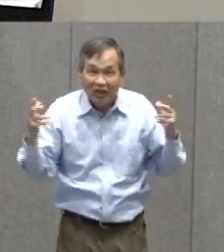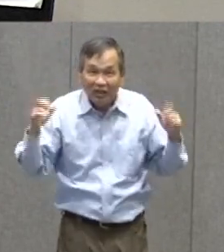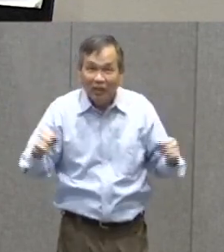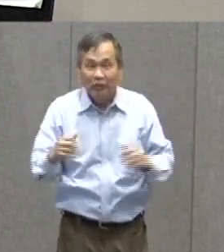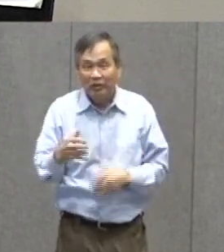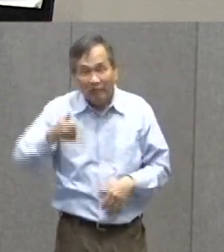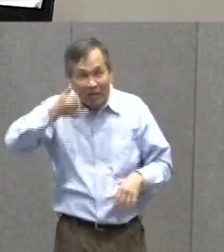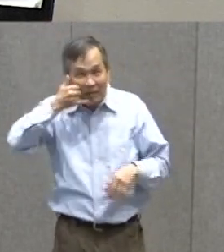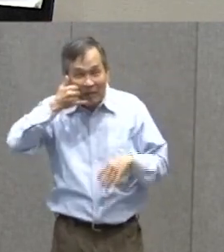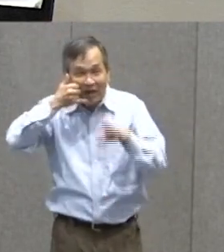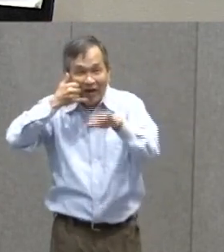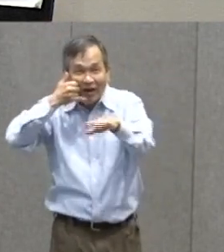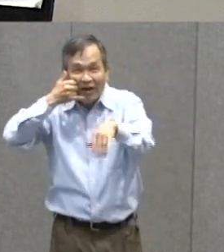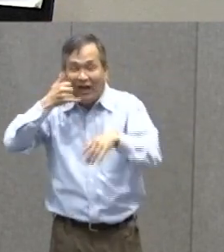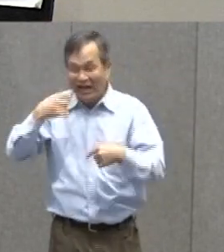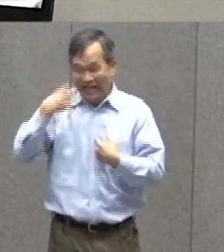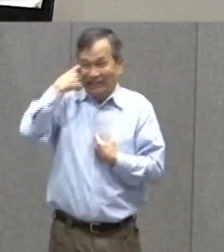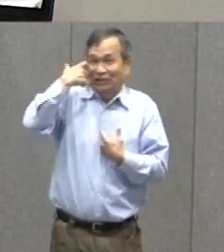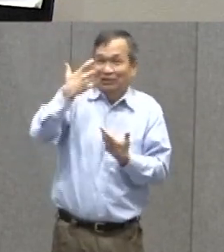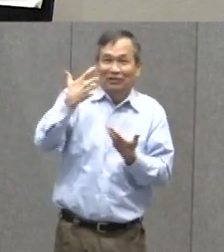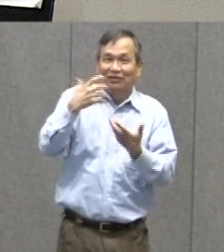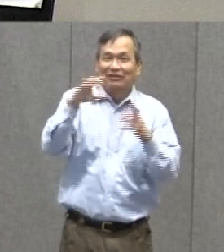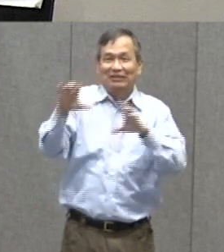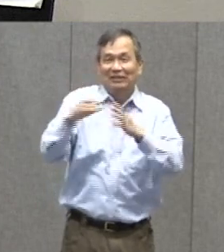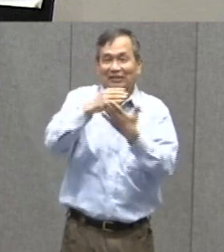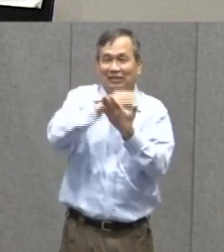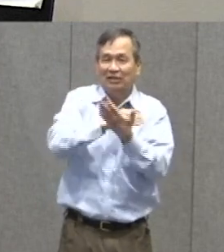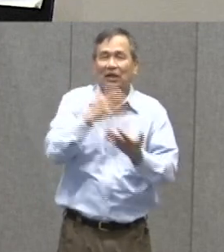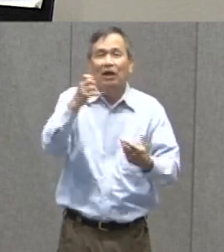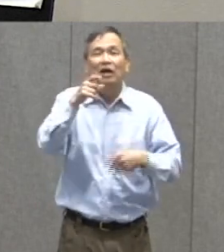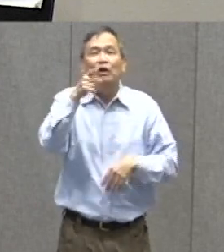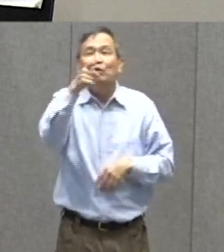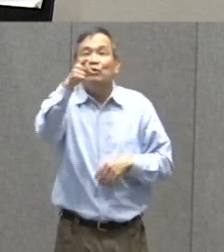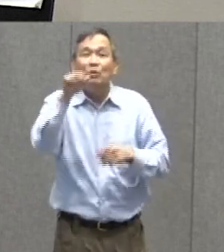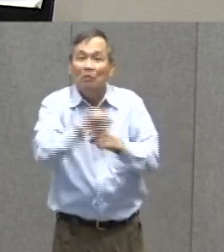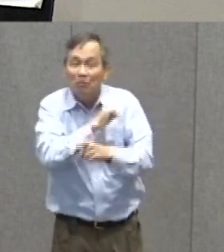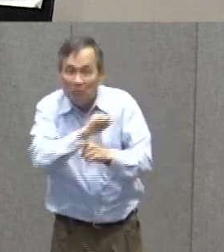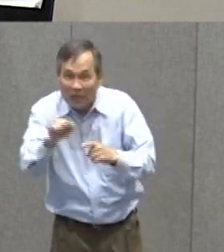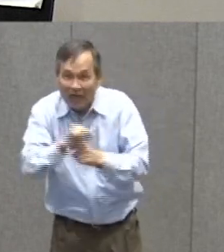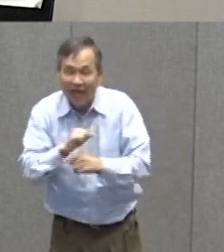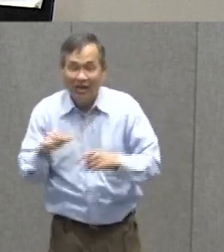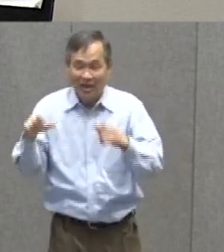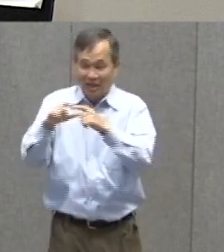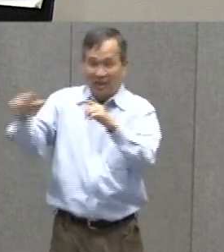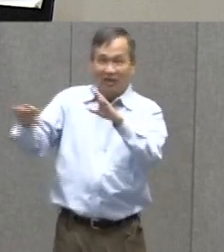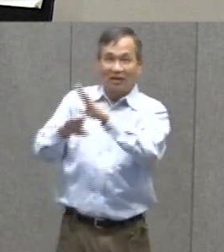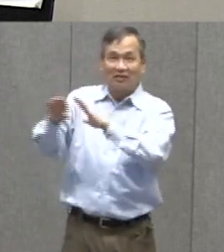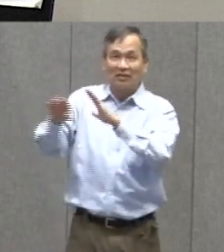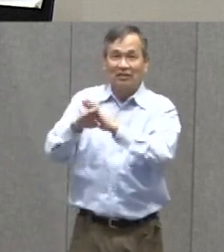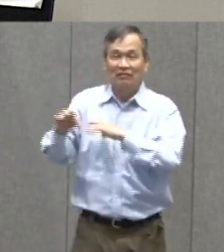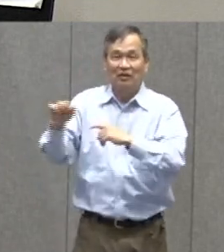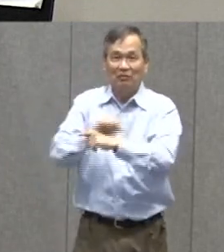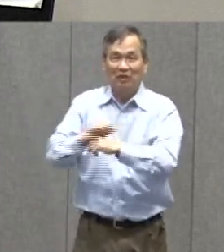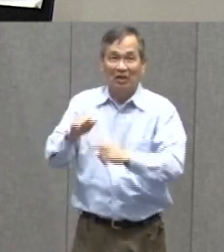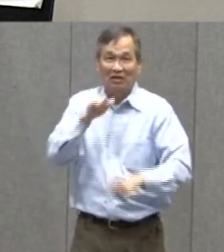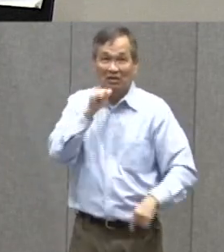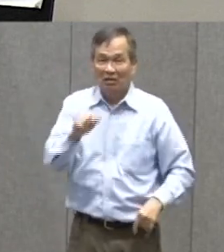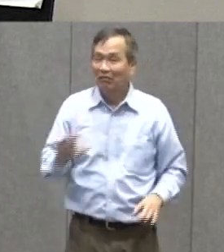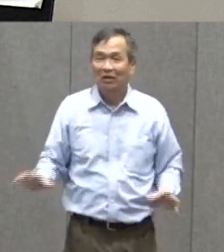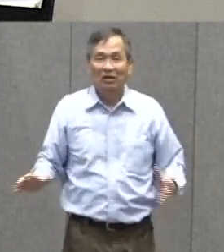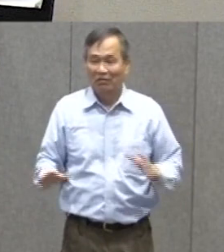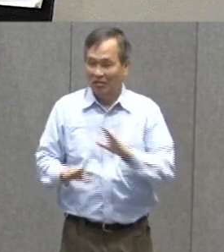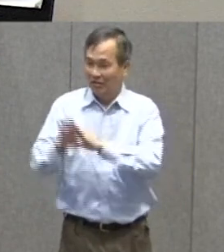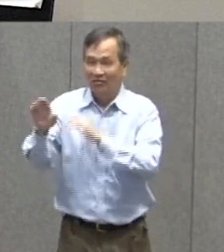hey, this is what I learned. Because I want you to practice. Again, language development is about practicing.